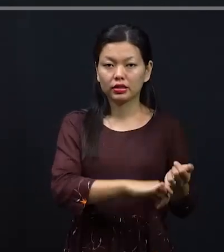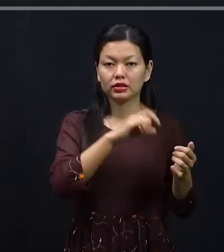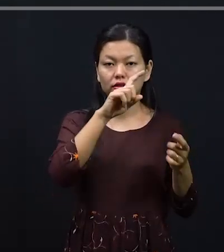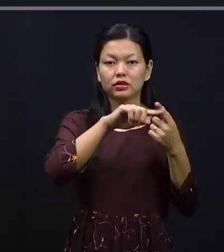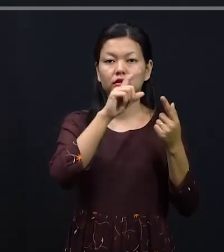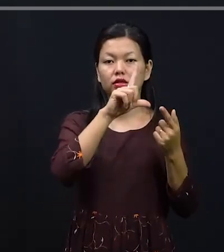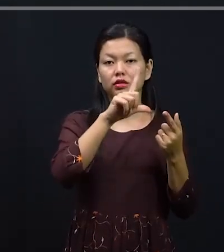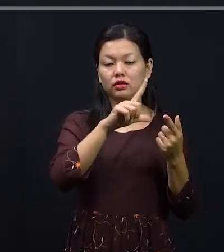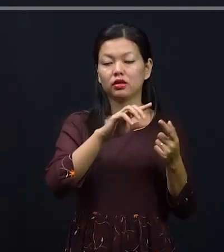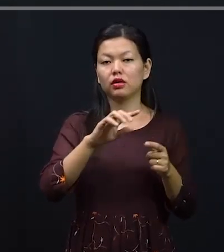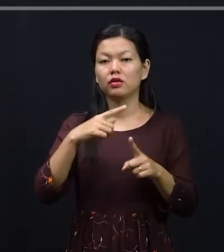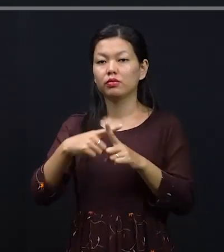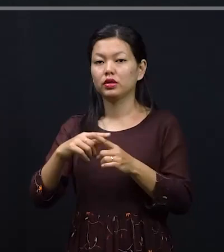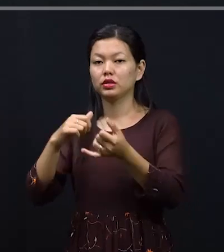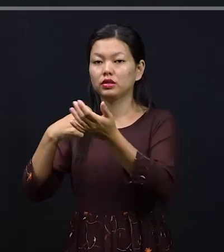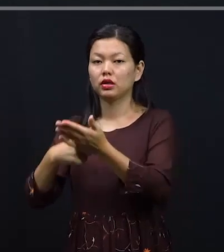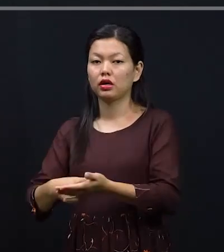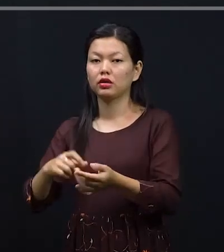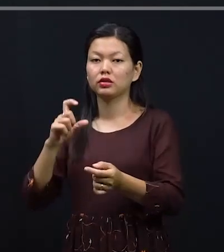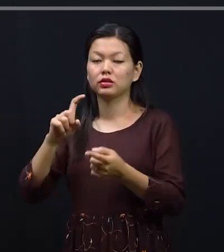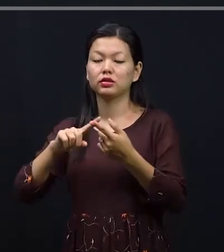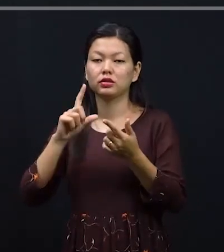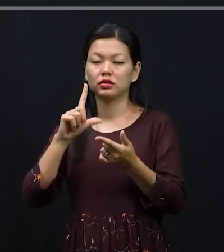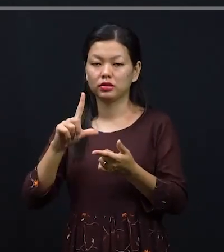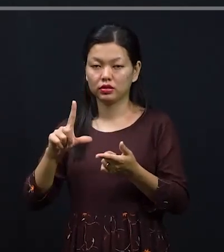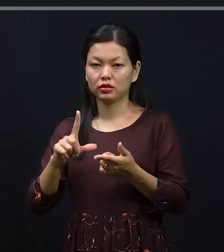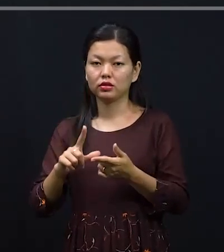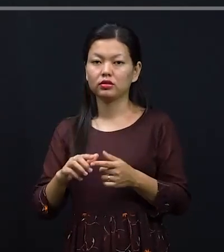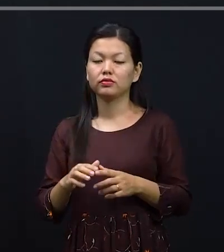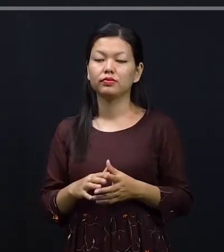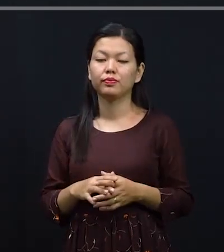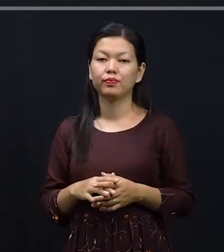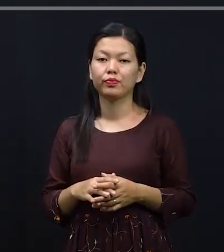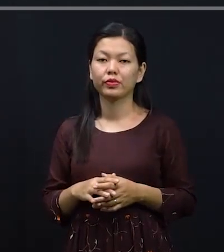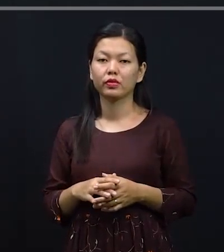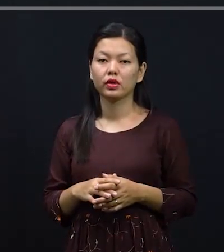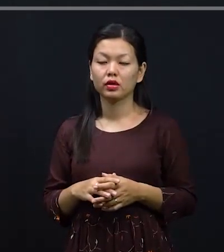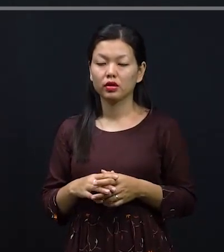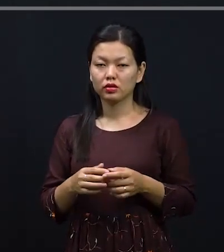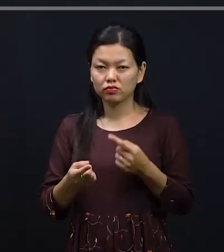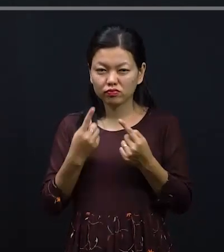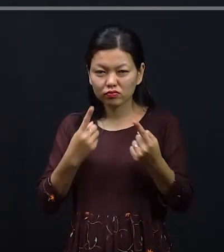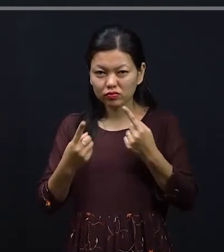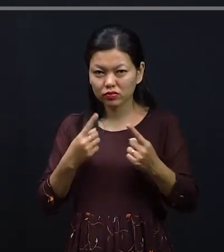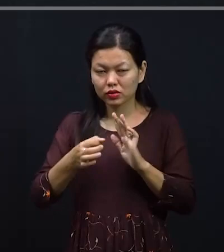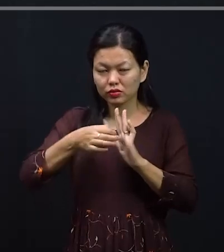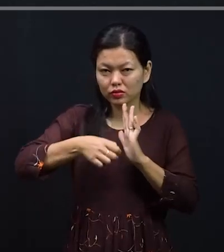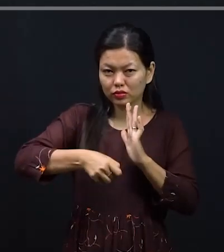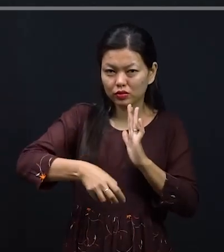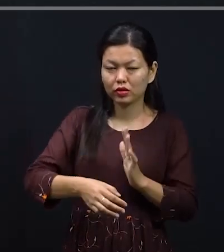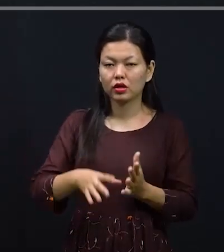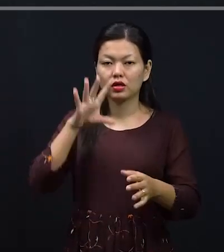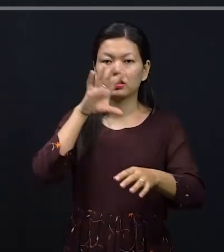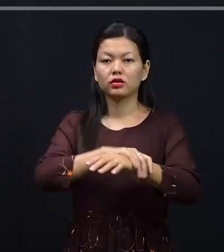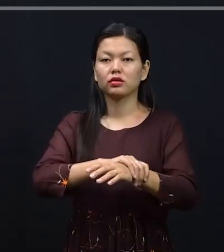the virulent strain. So he concluded that there is some material in this S, there's some material